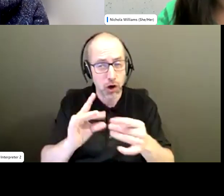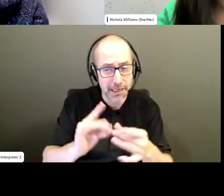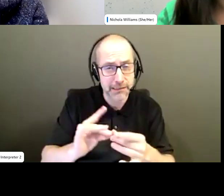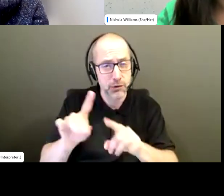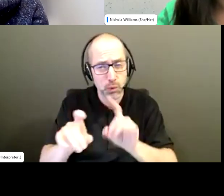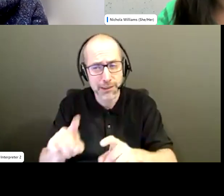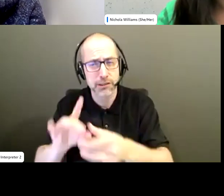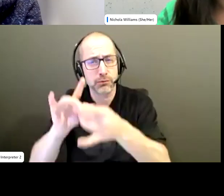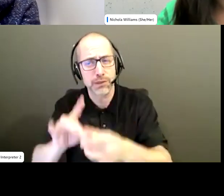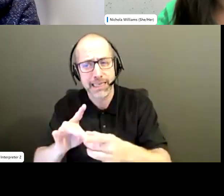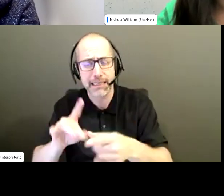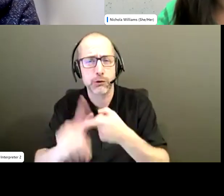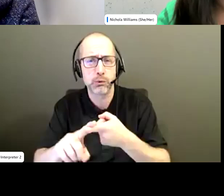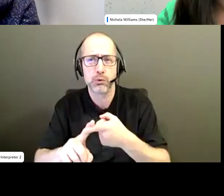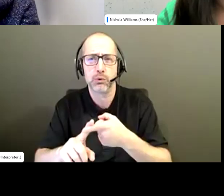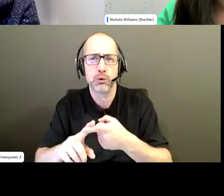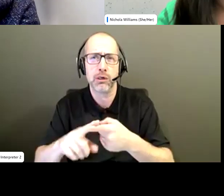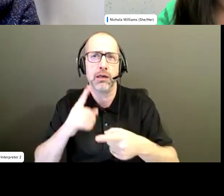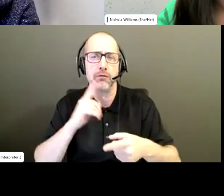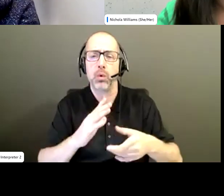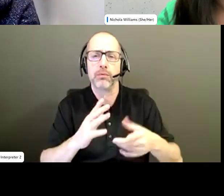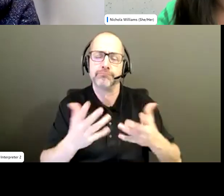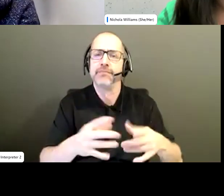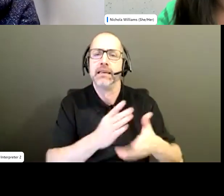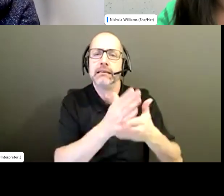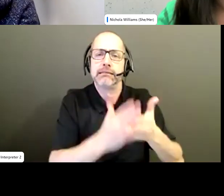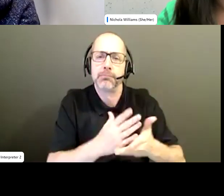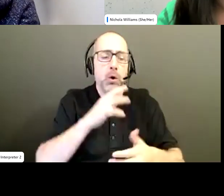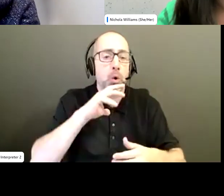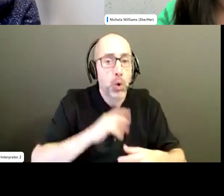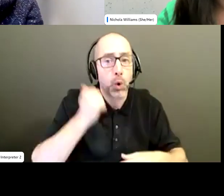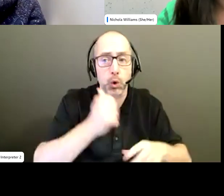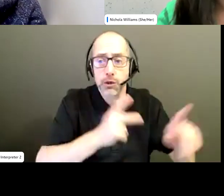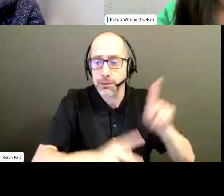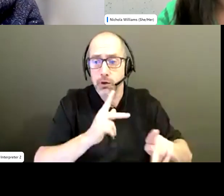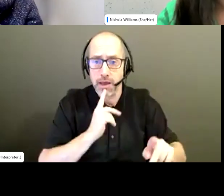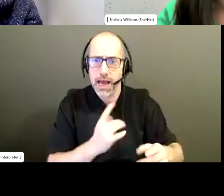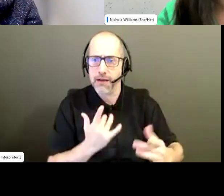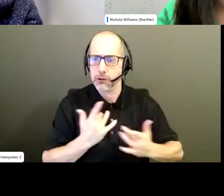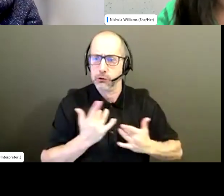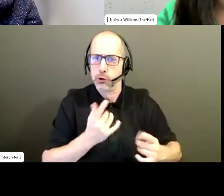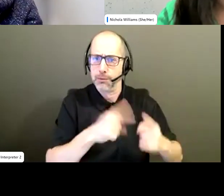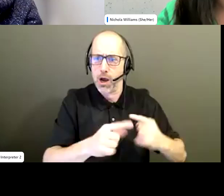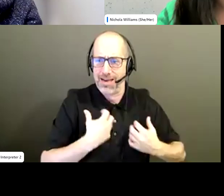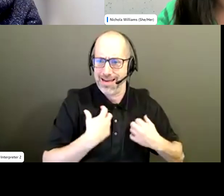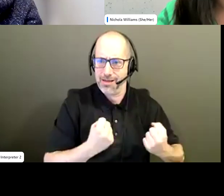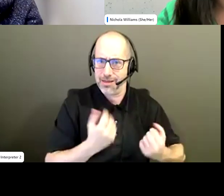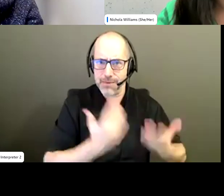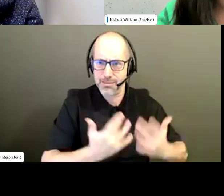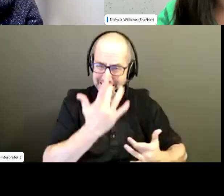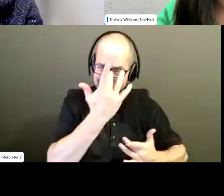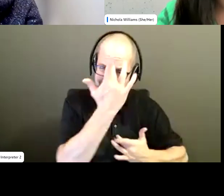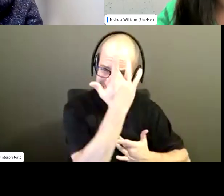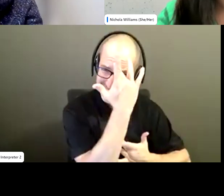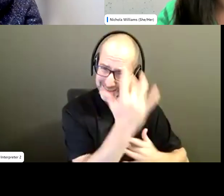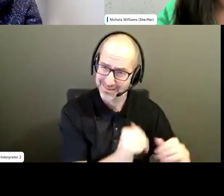the fact that in some cases for older people, there's also matters of health. So you might be critically ill, you might